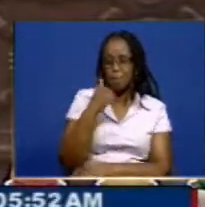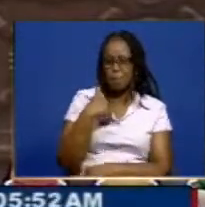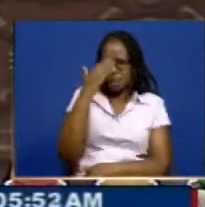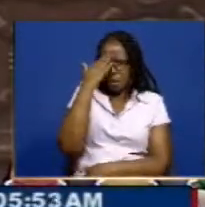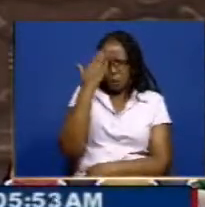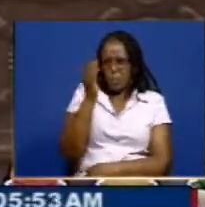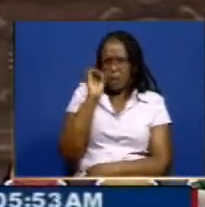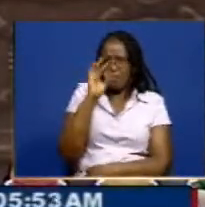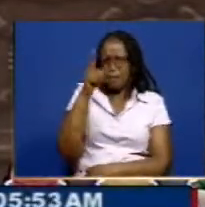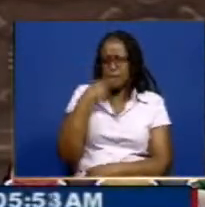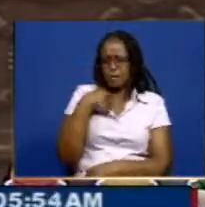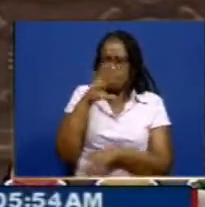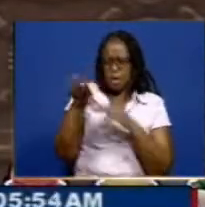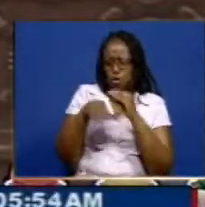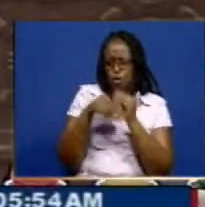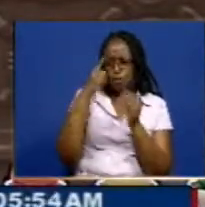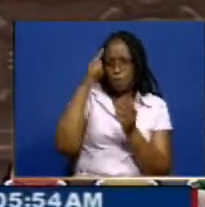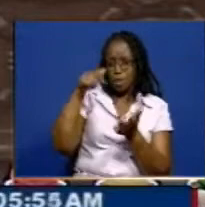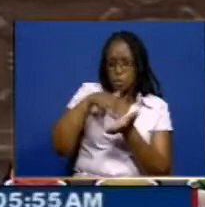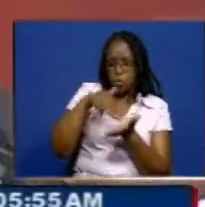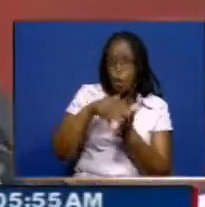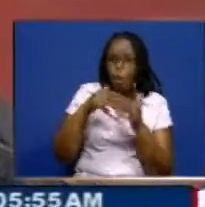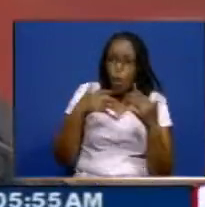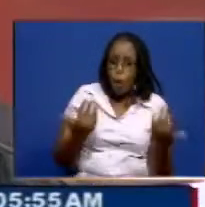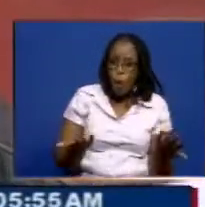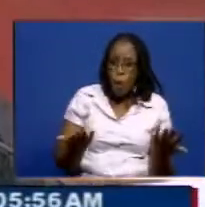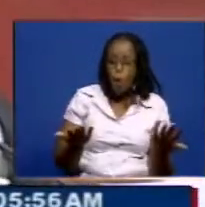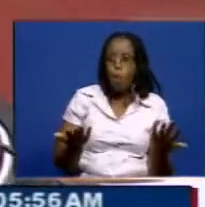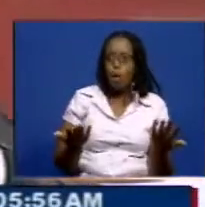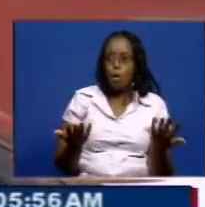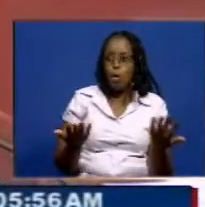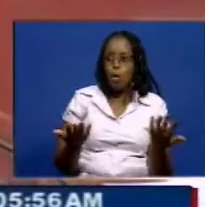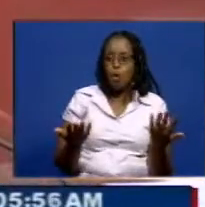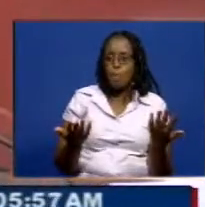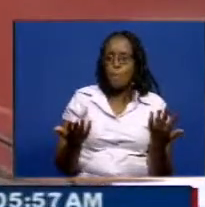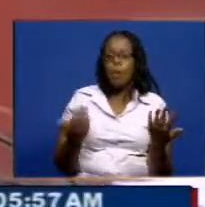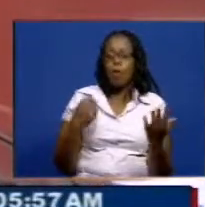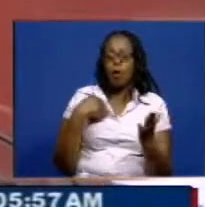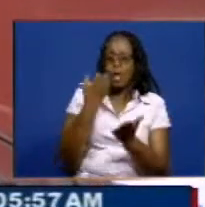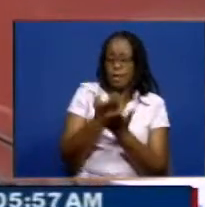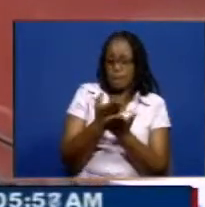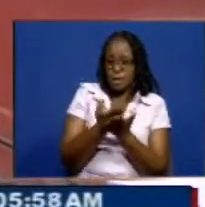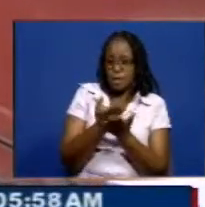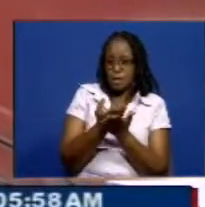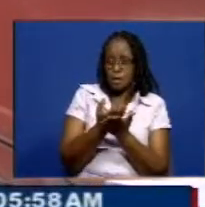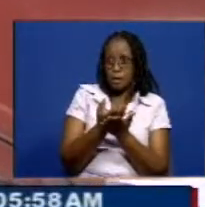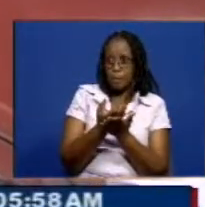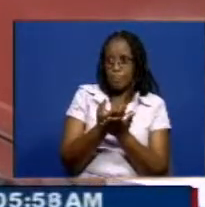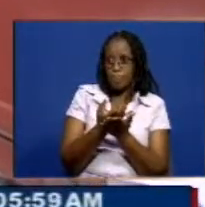additional deposition or an annexure or evidence that was